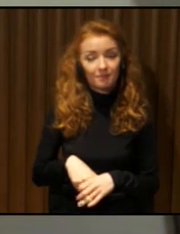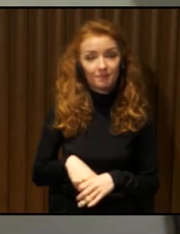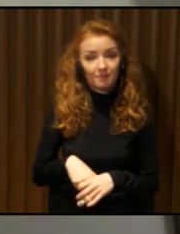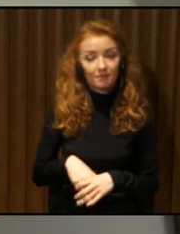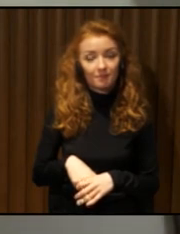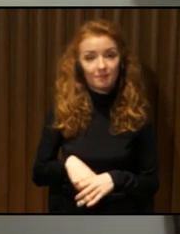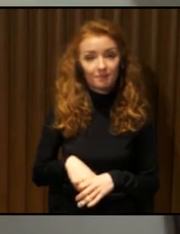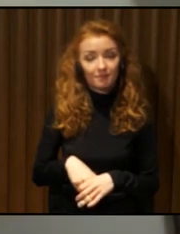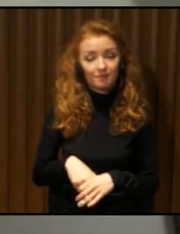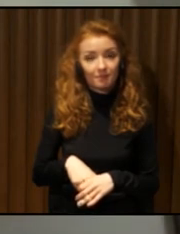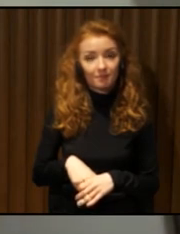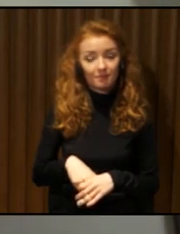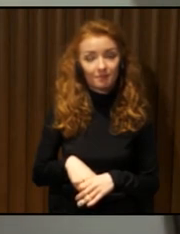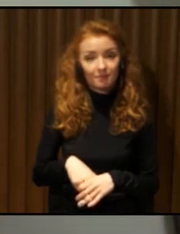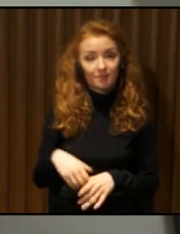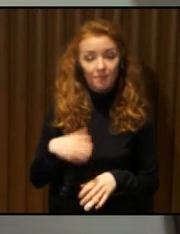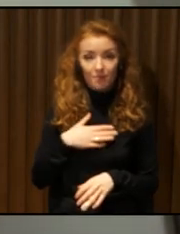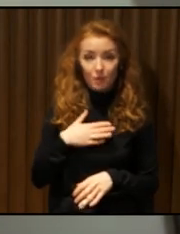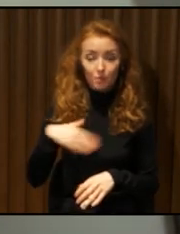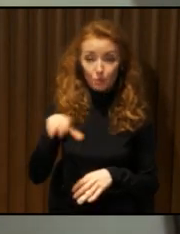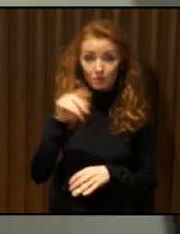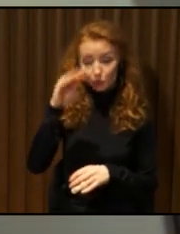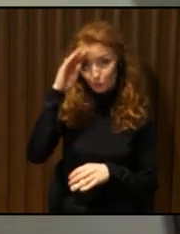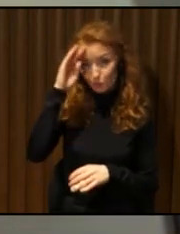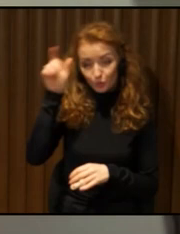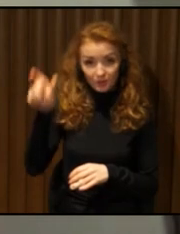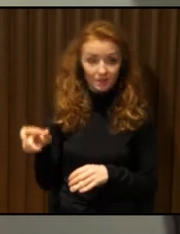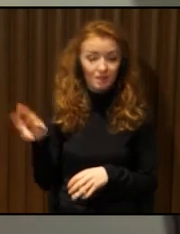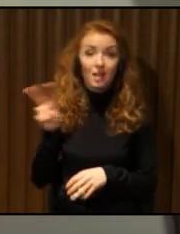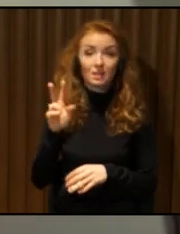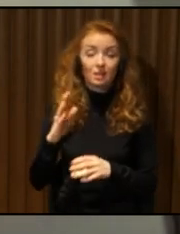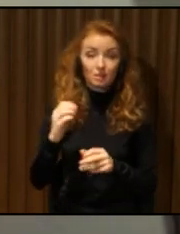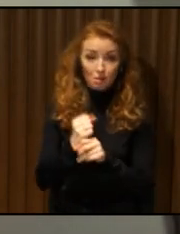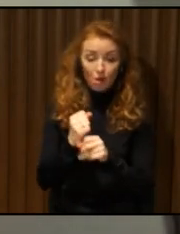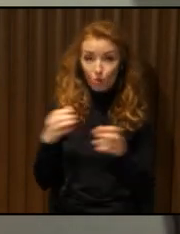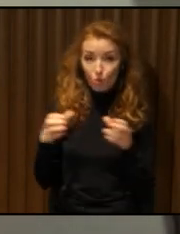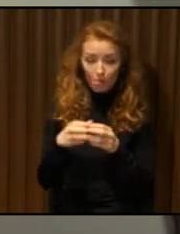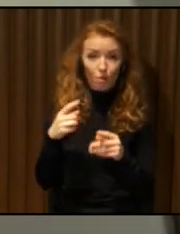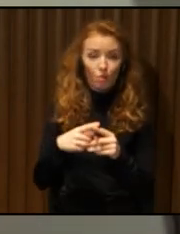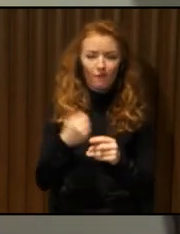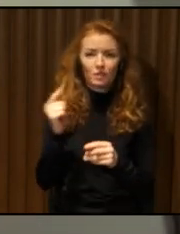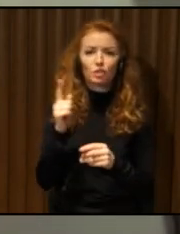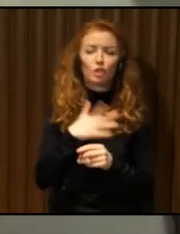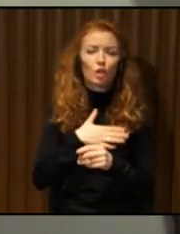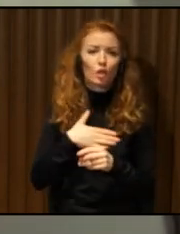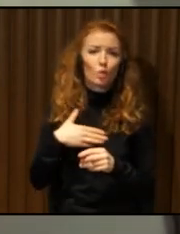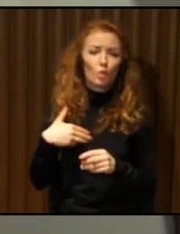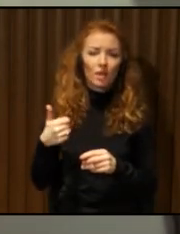funny and interesting guy. And I think that when he came up with the idea and he fought for it,